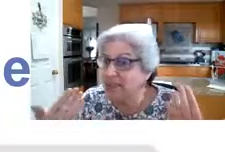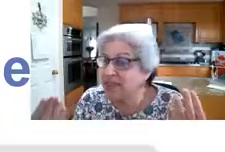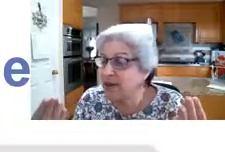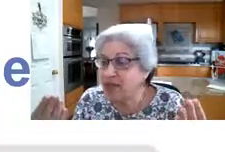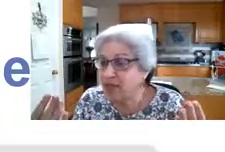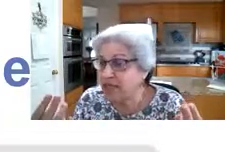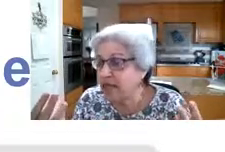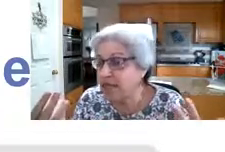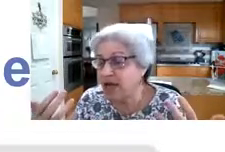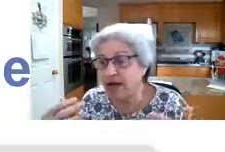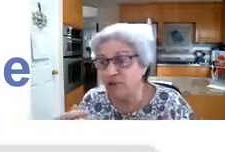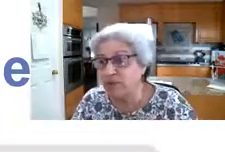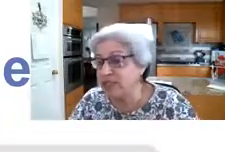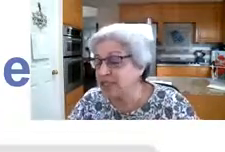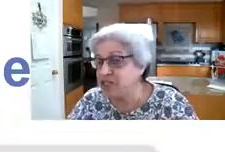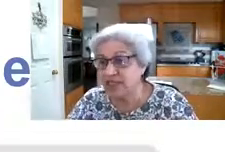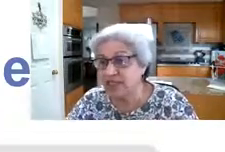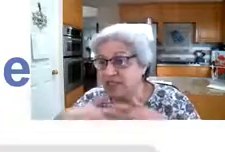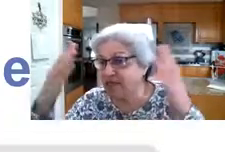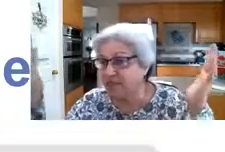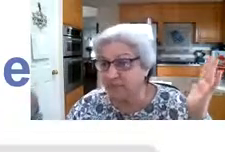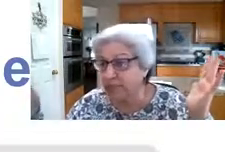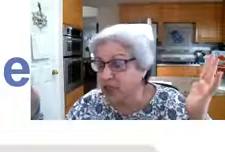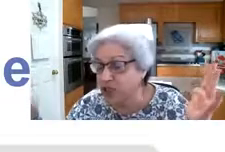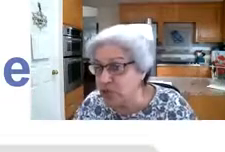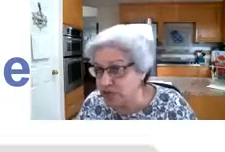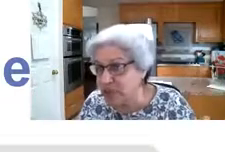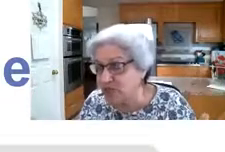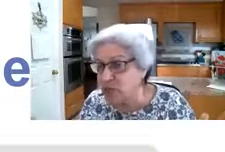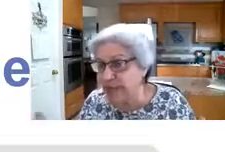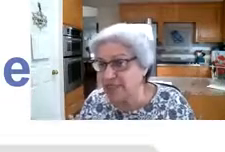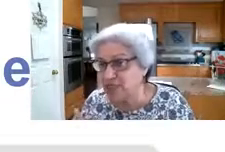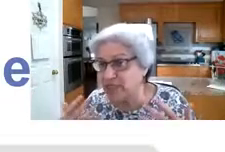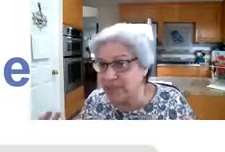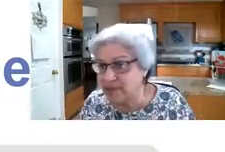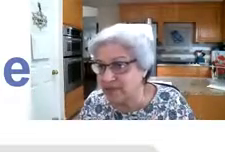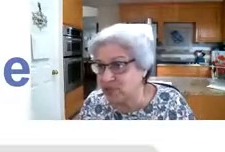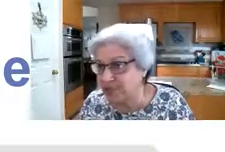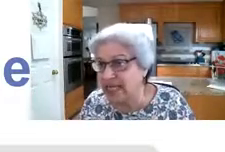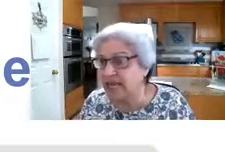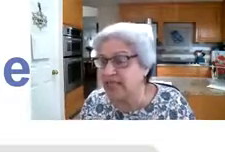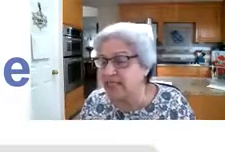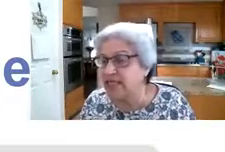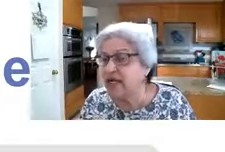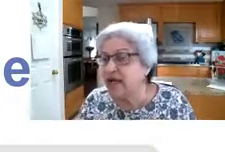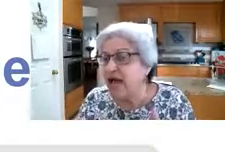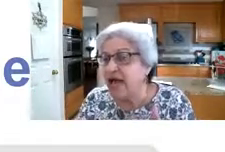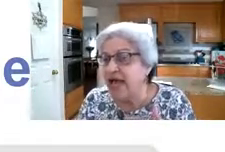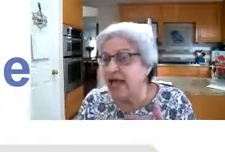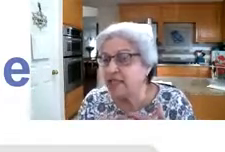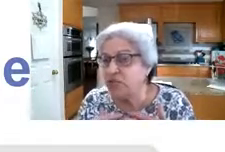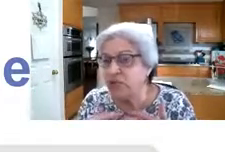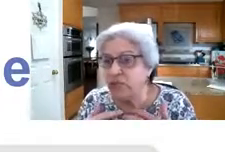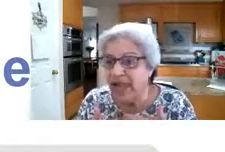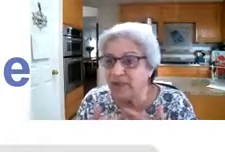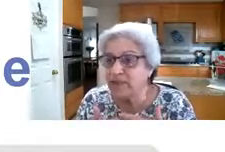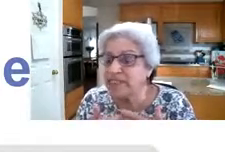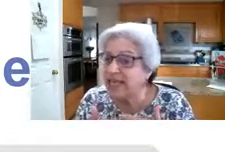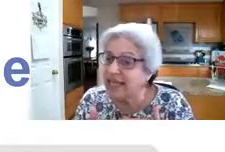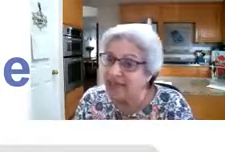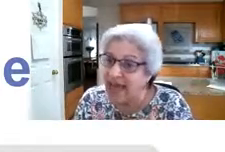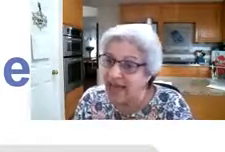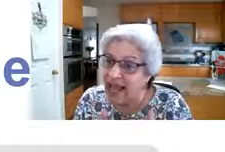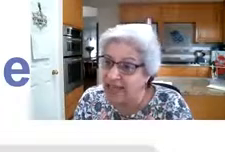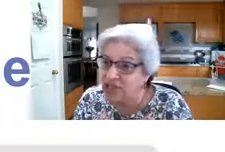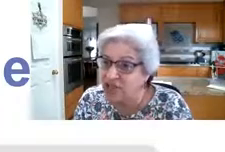the epidemic really just ballooned in ways we didn't predict. And we were able